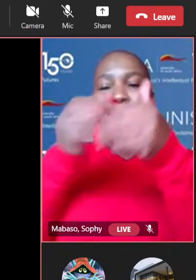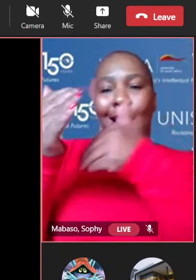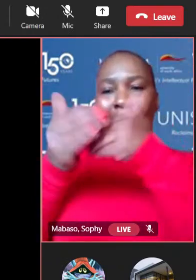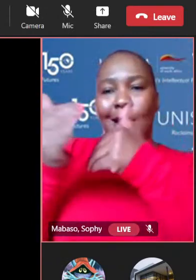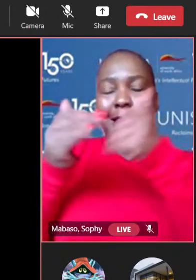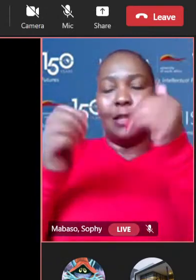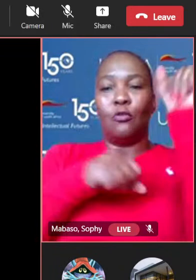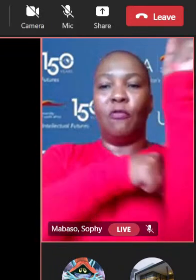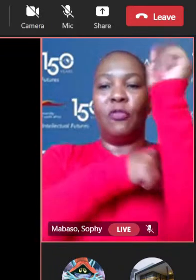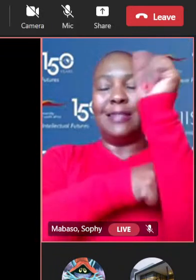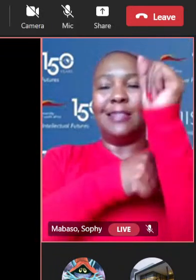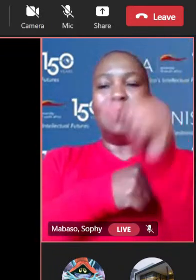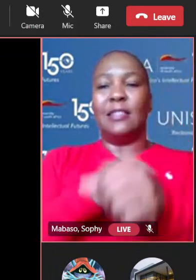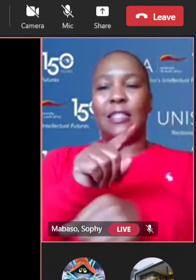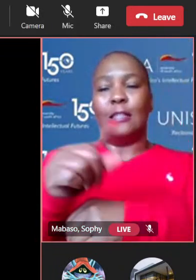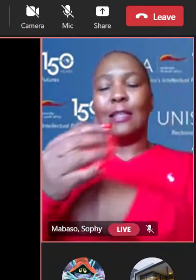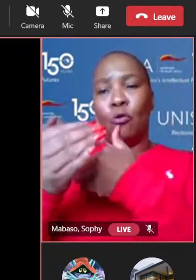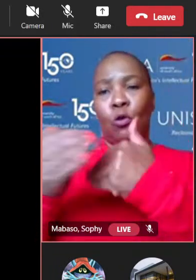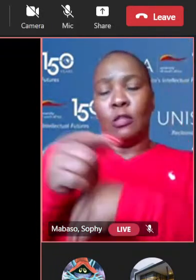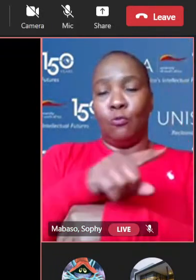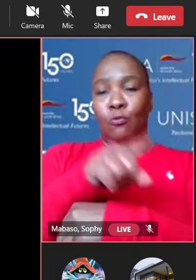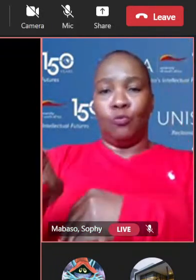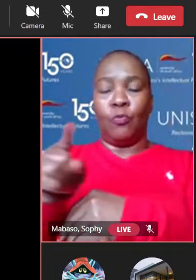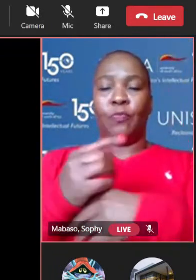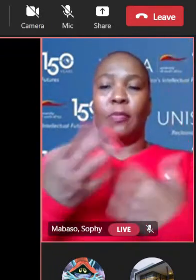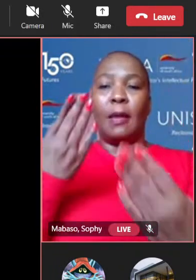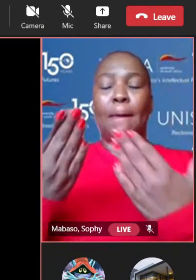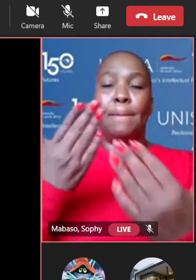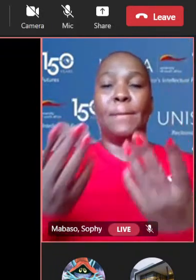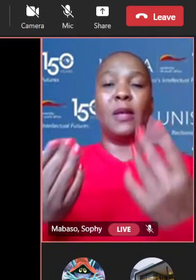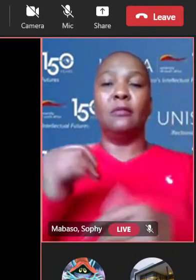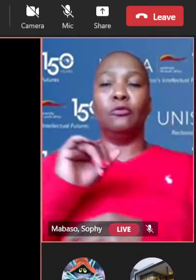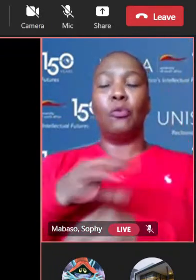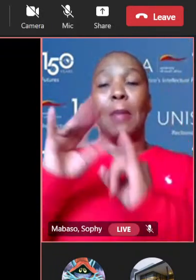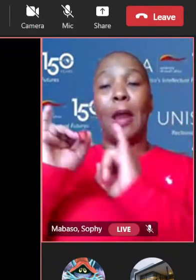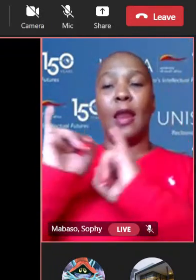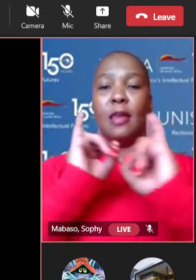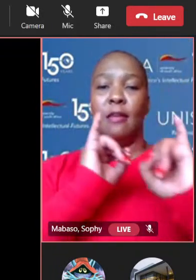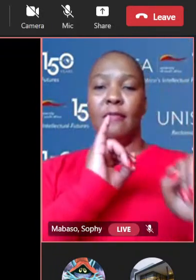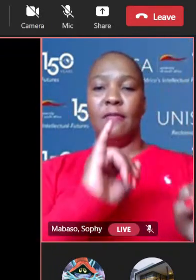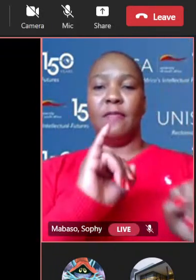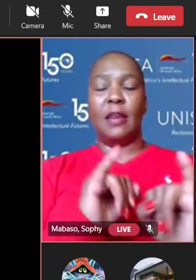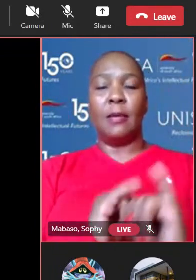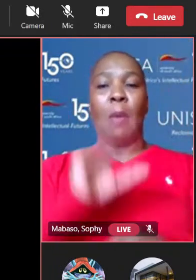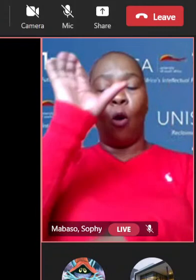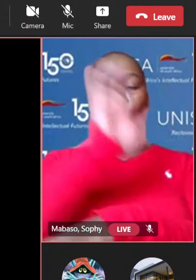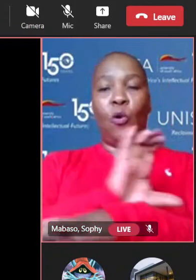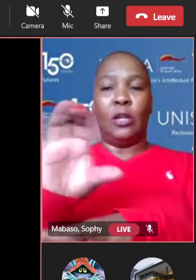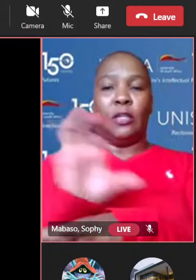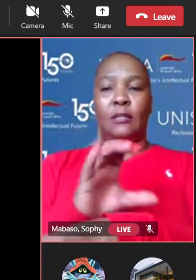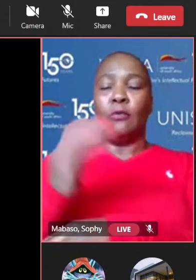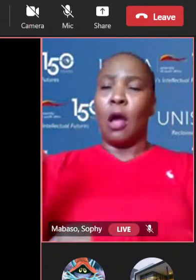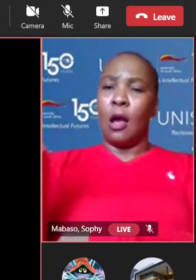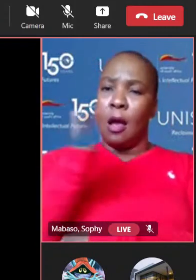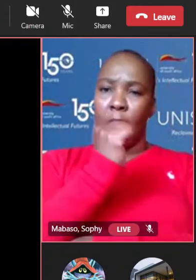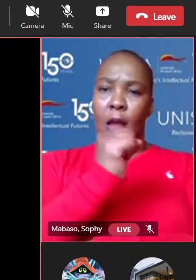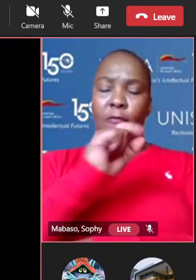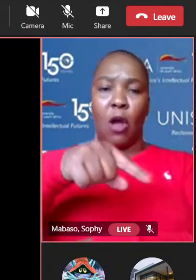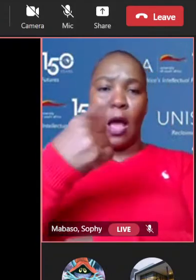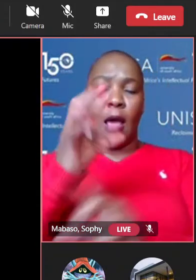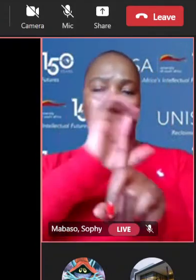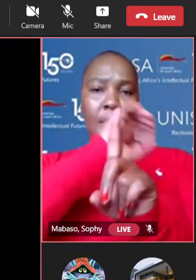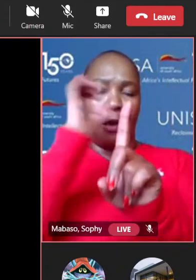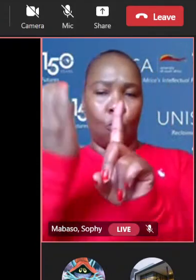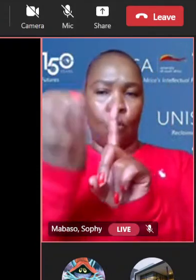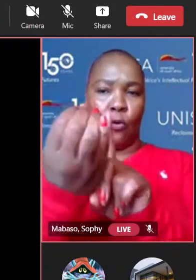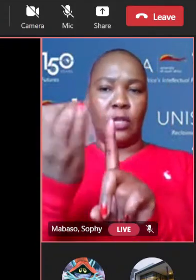that is nearest to you. You may also be invited by the college to come for another orientation where